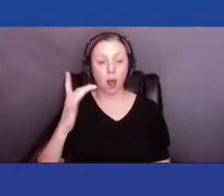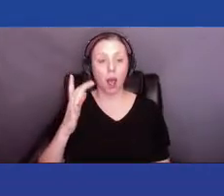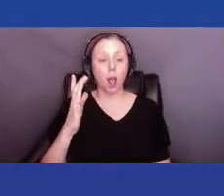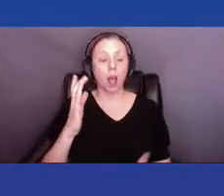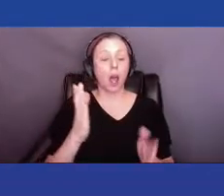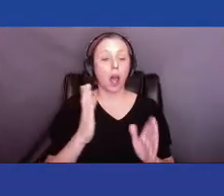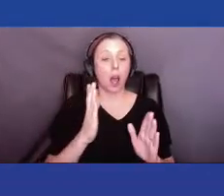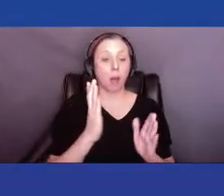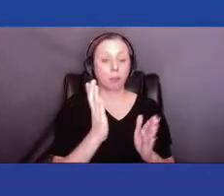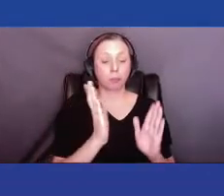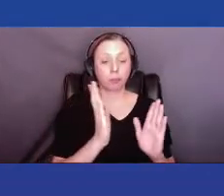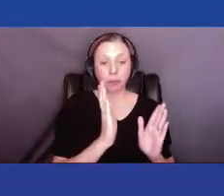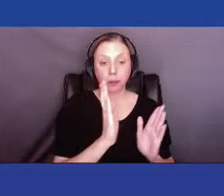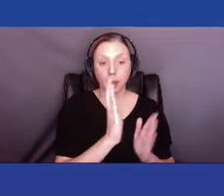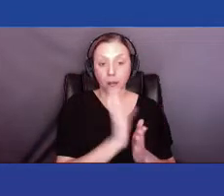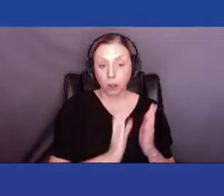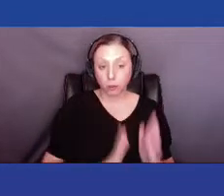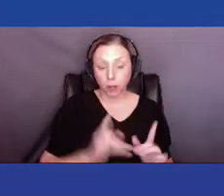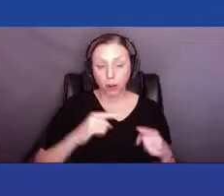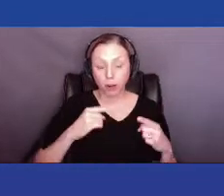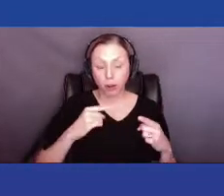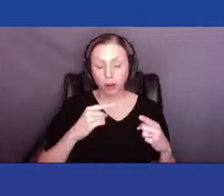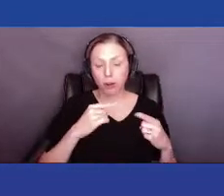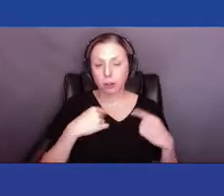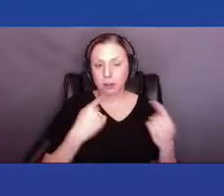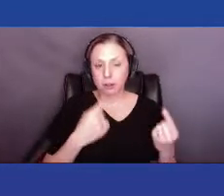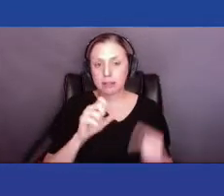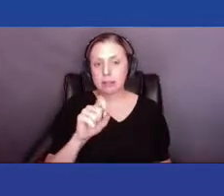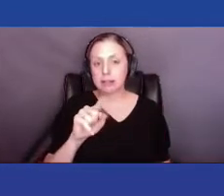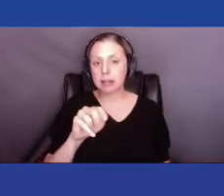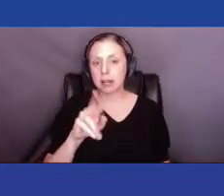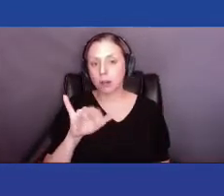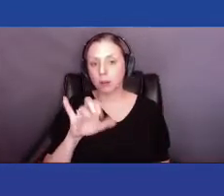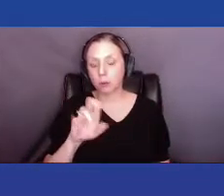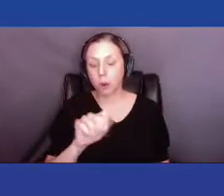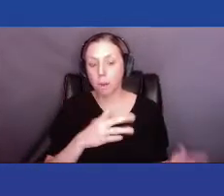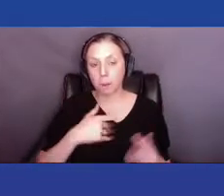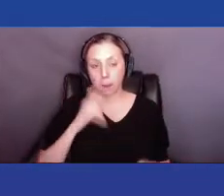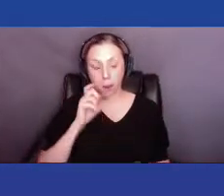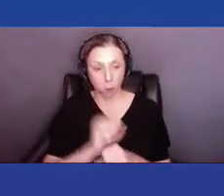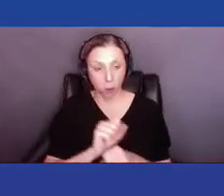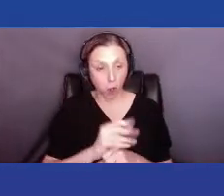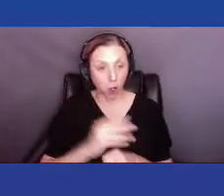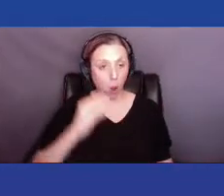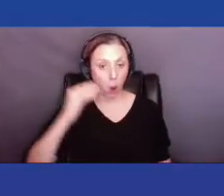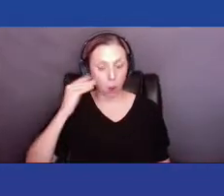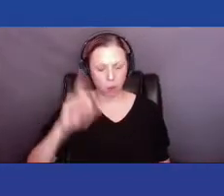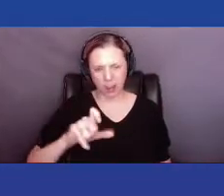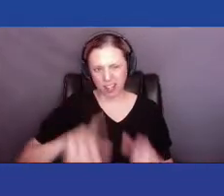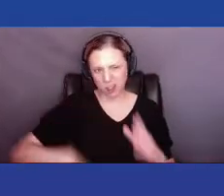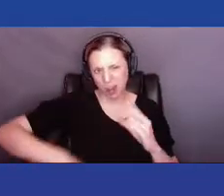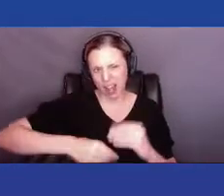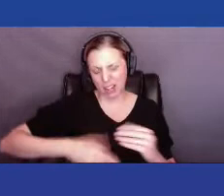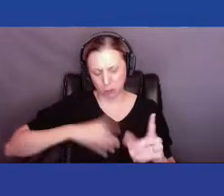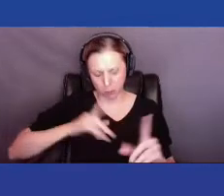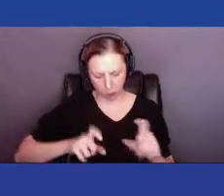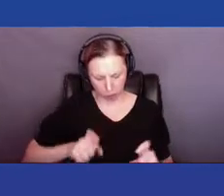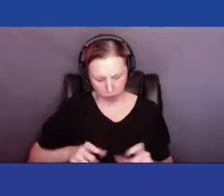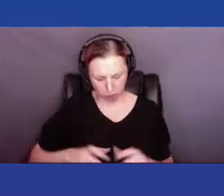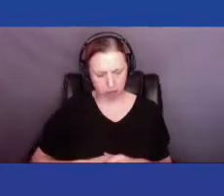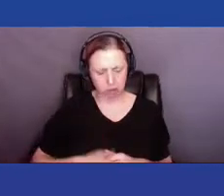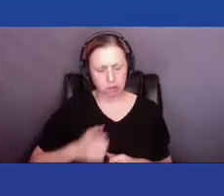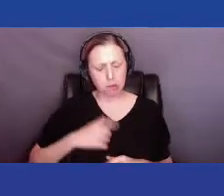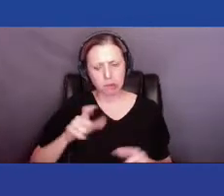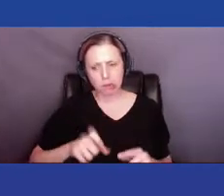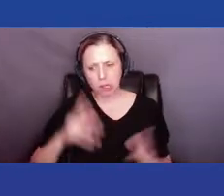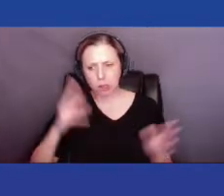doing my work at home. And I had to ask myself, I had to add to my animating questions by asking myself, what do